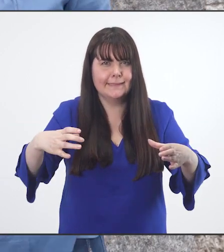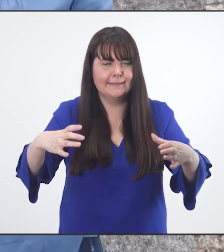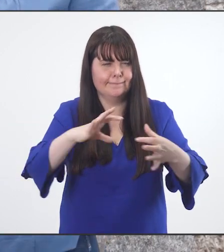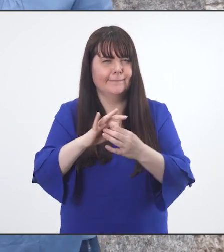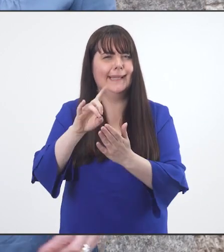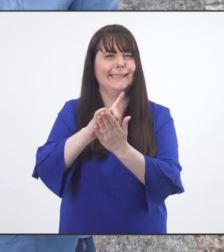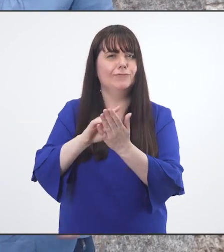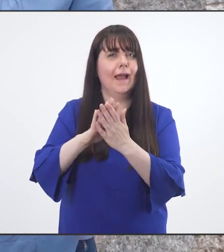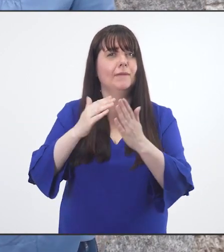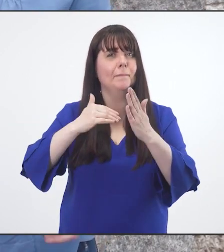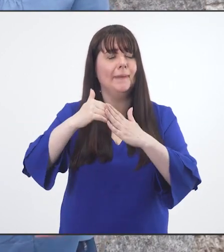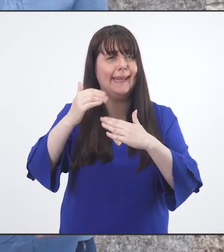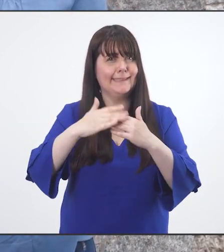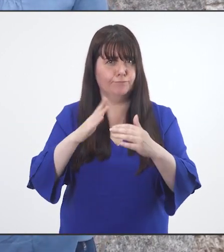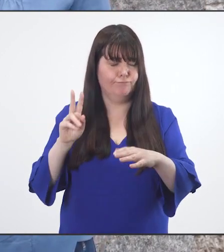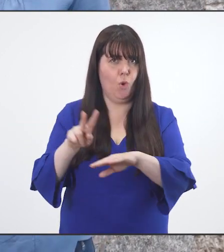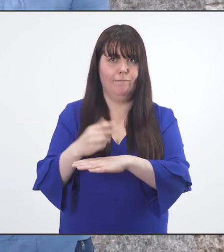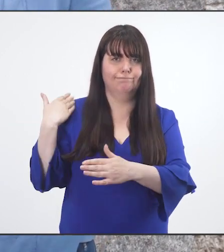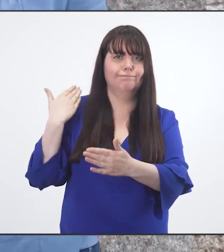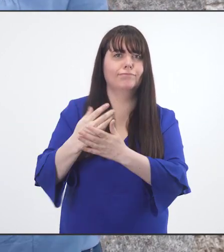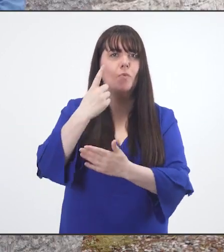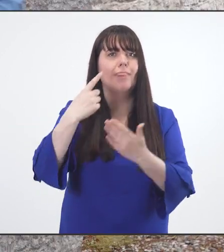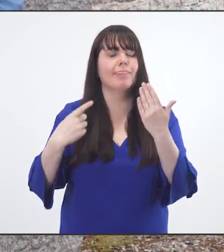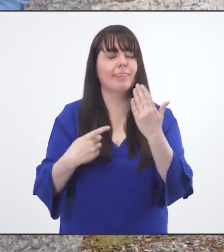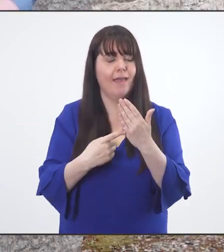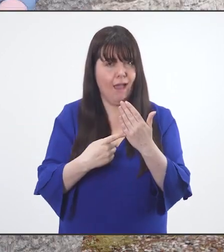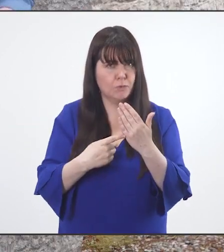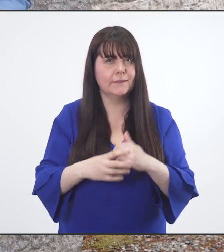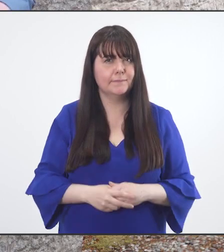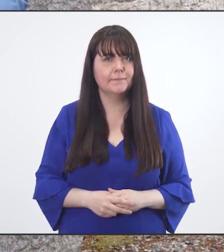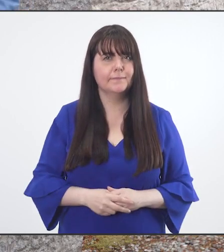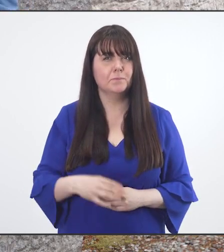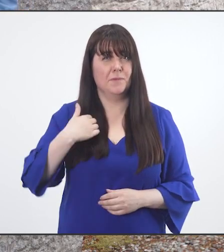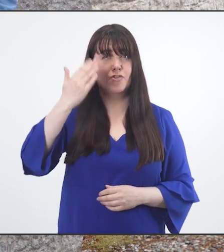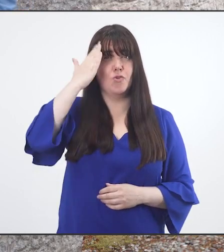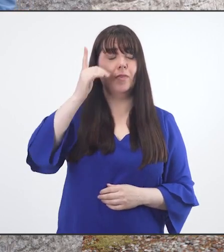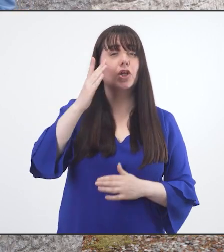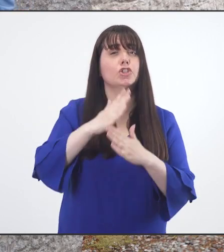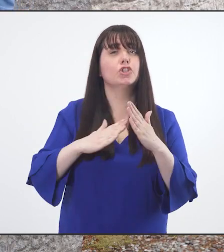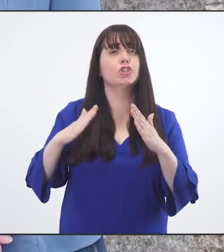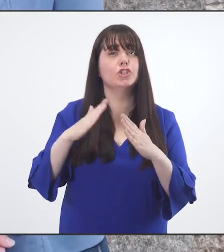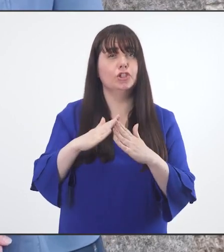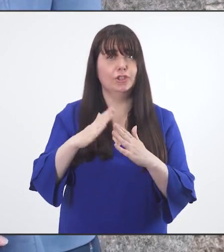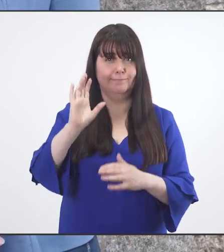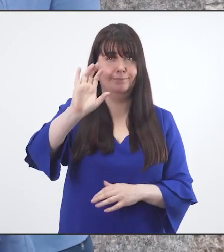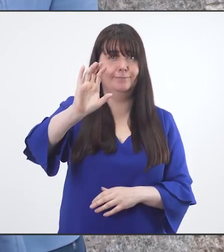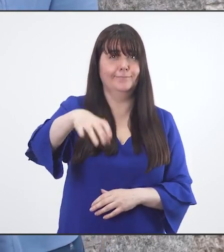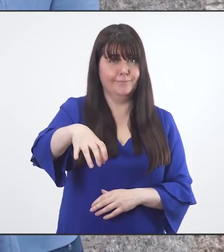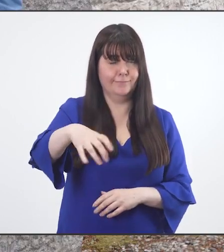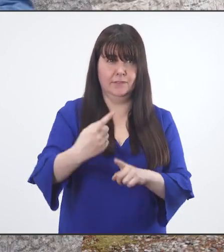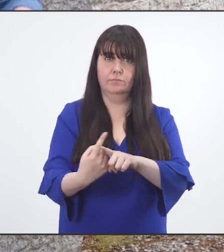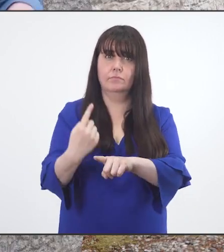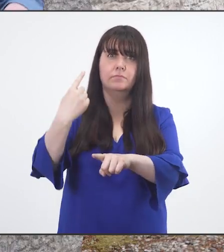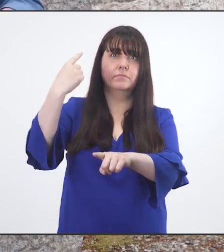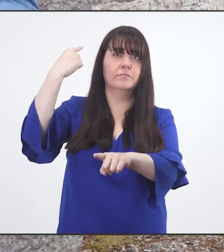of a three-dimensional jigsaw puzzle, but which we can put together to piece some of the history of the building over the last